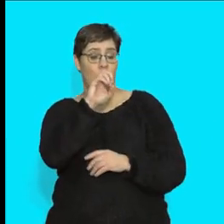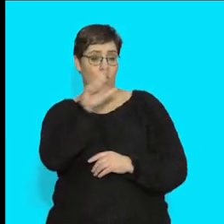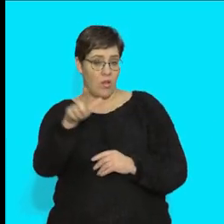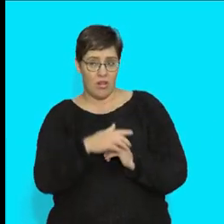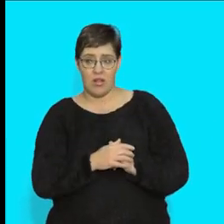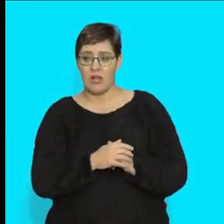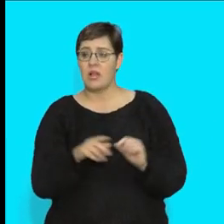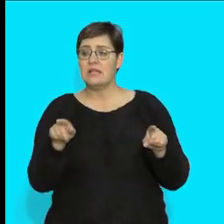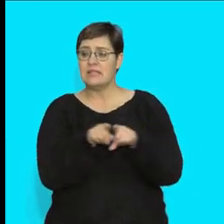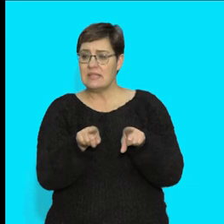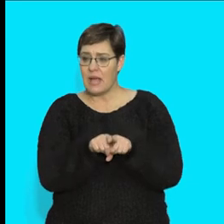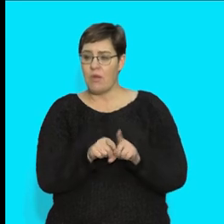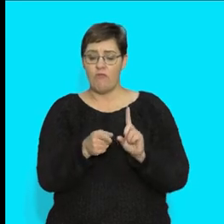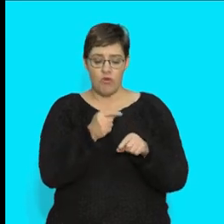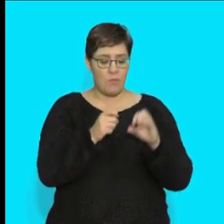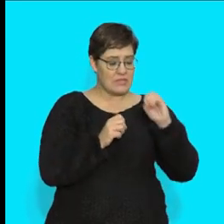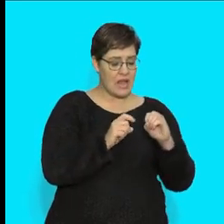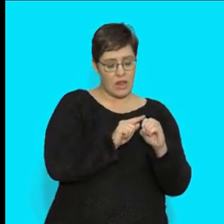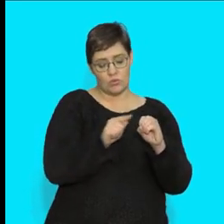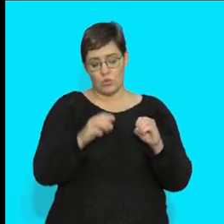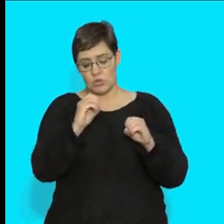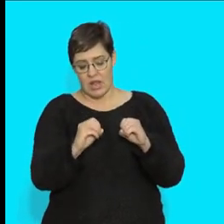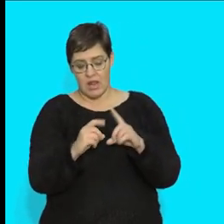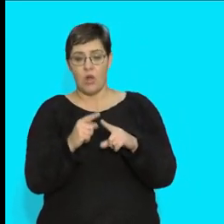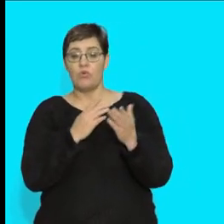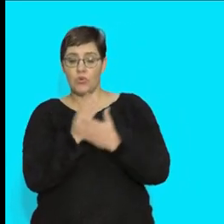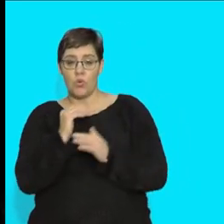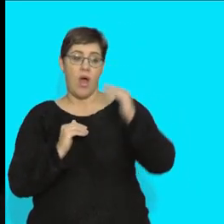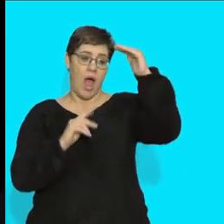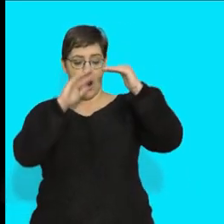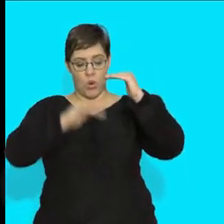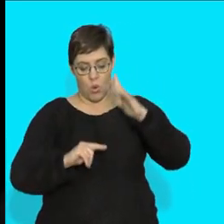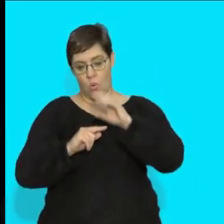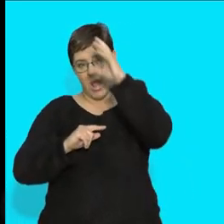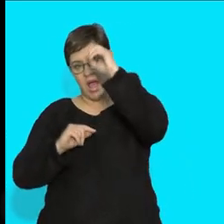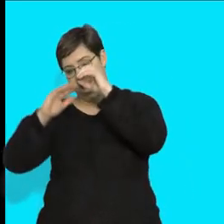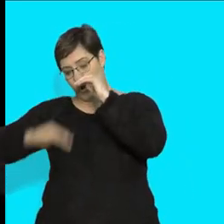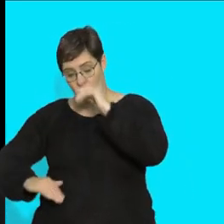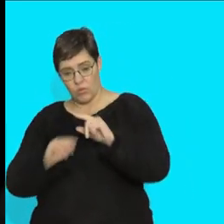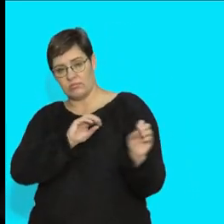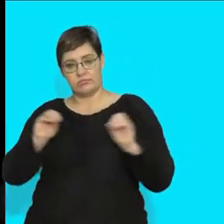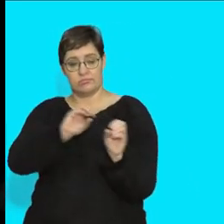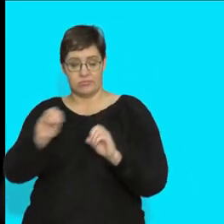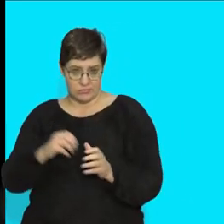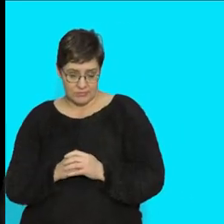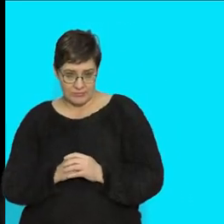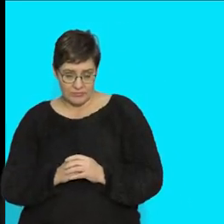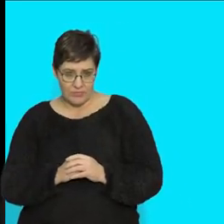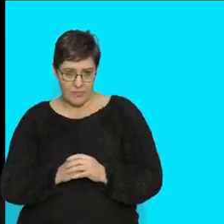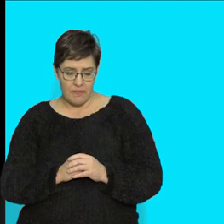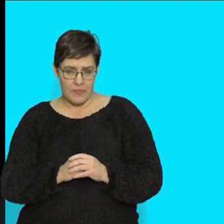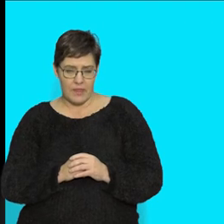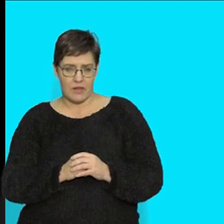travel from cell to cell by osmosis. So the water is going to find all different ways. No,